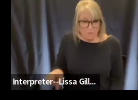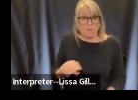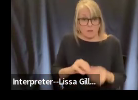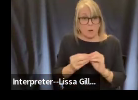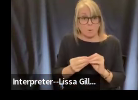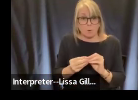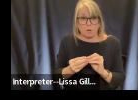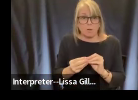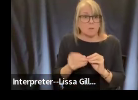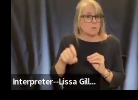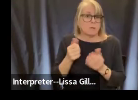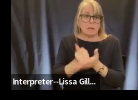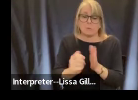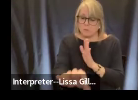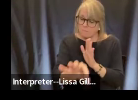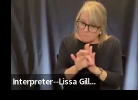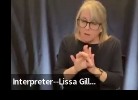an emergency.